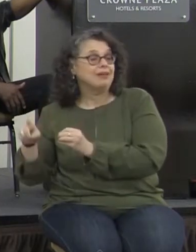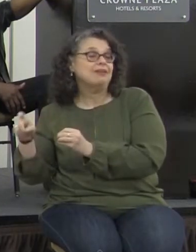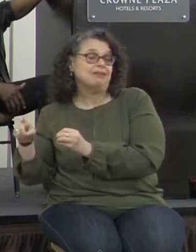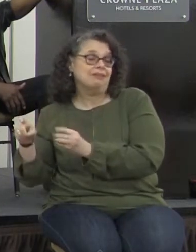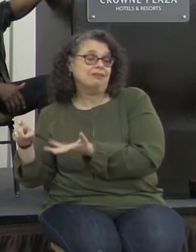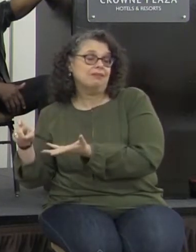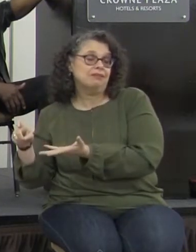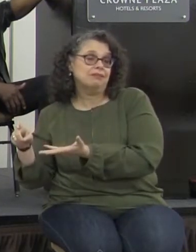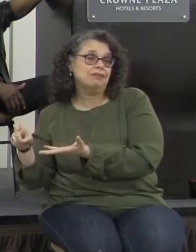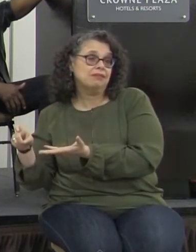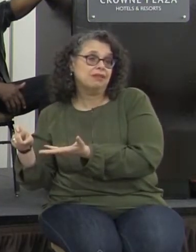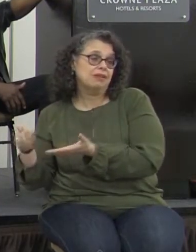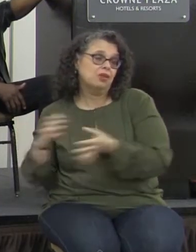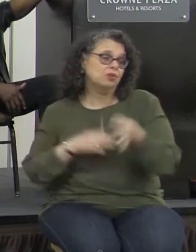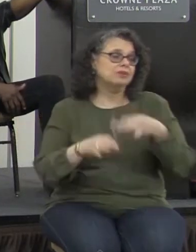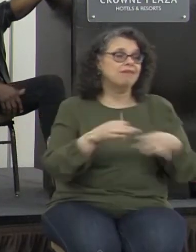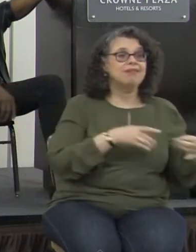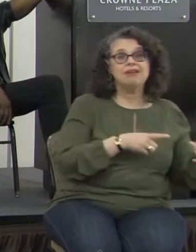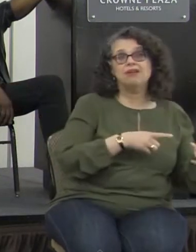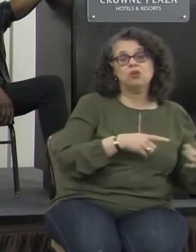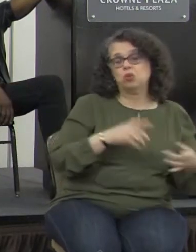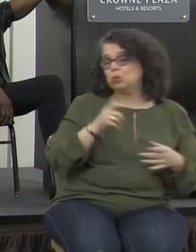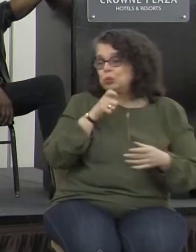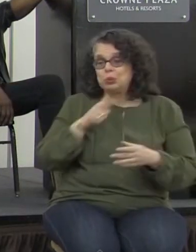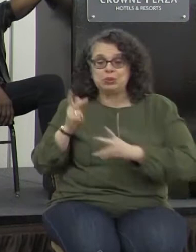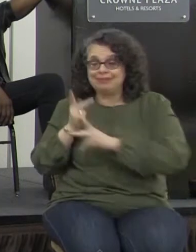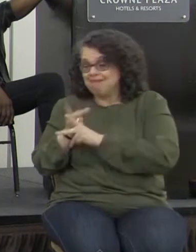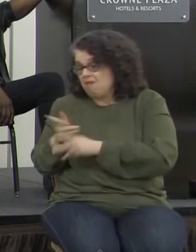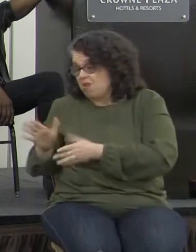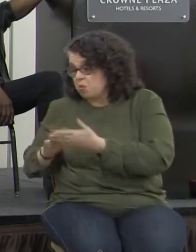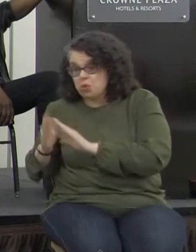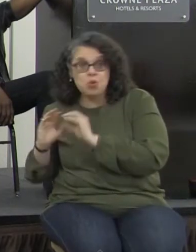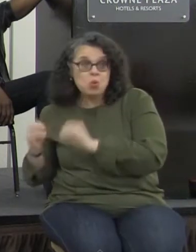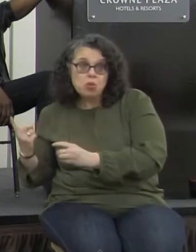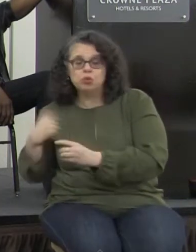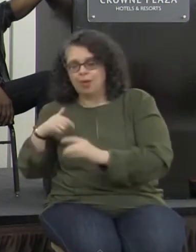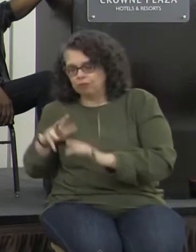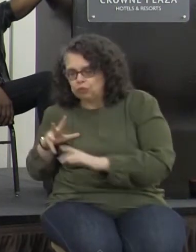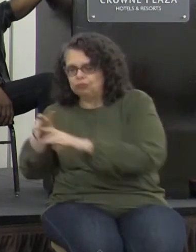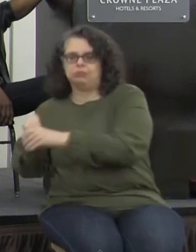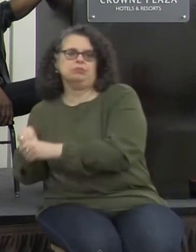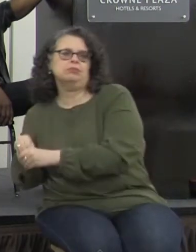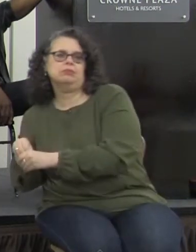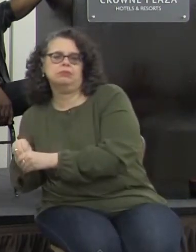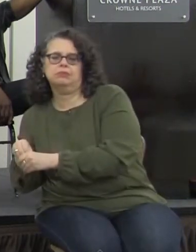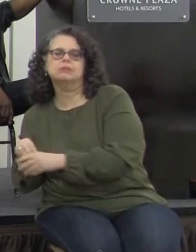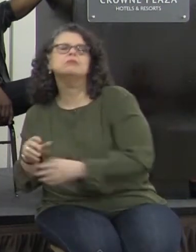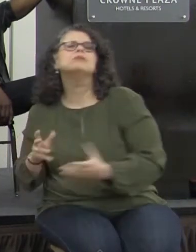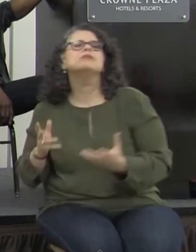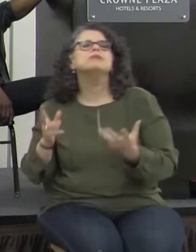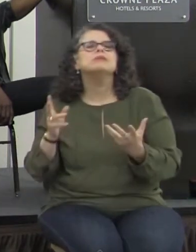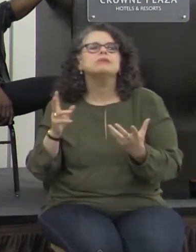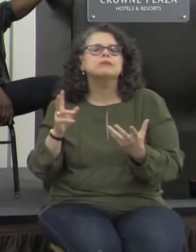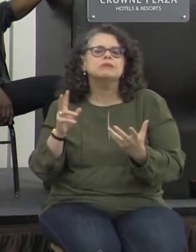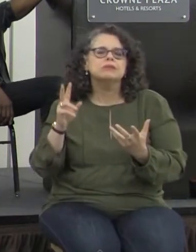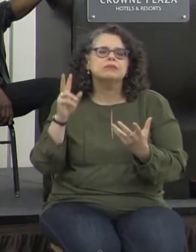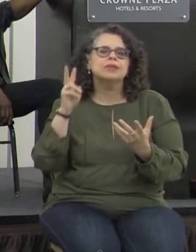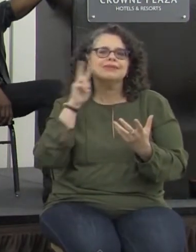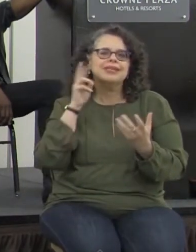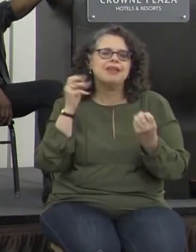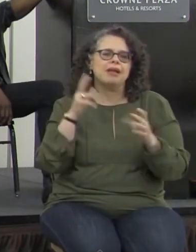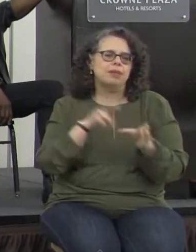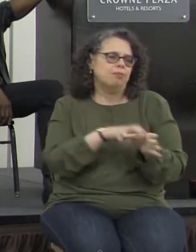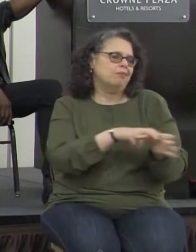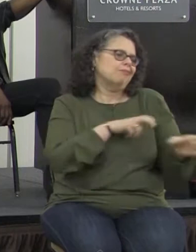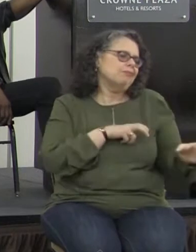to be, because no one is taking care of that community. So I've seen a lot of people opt out